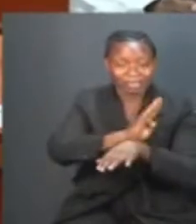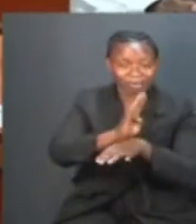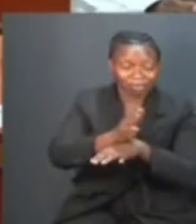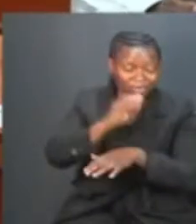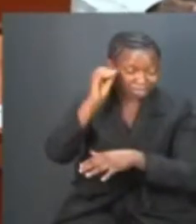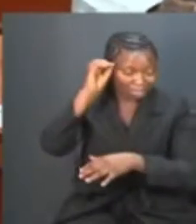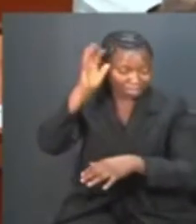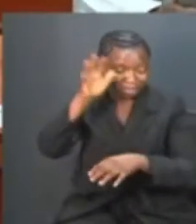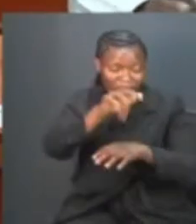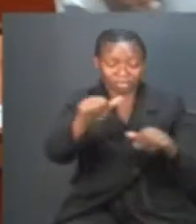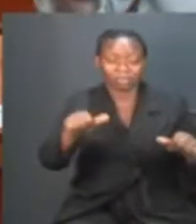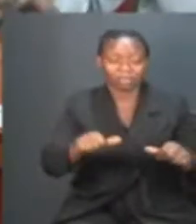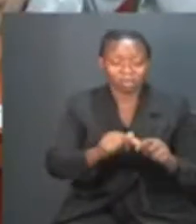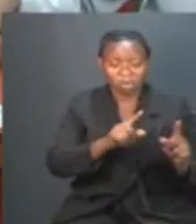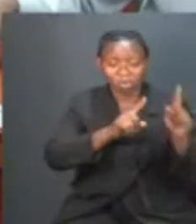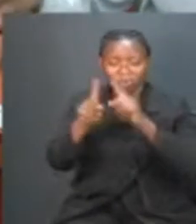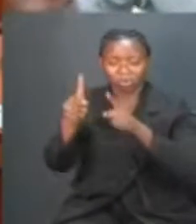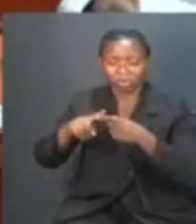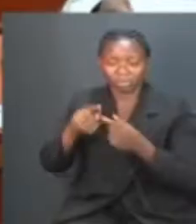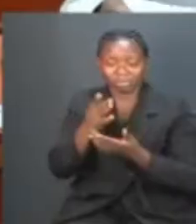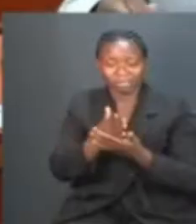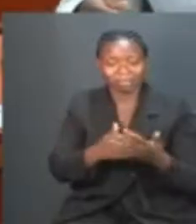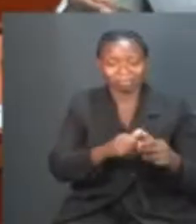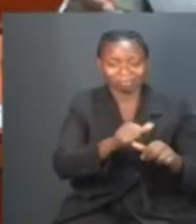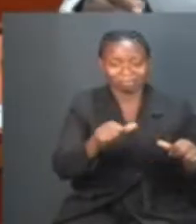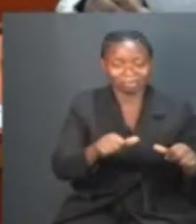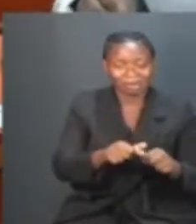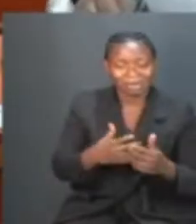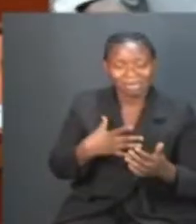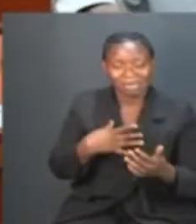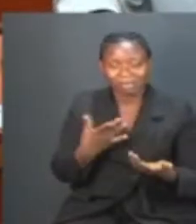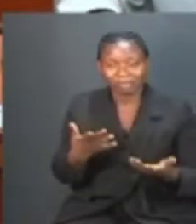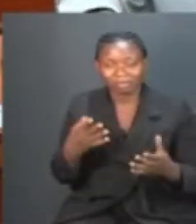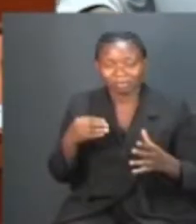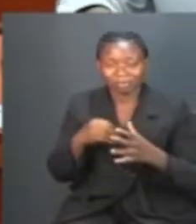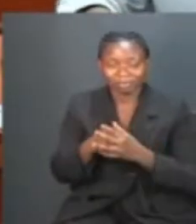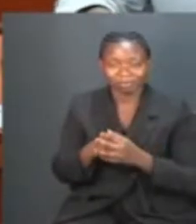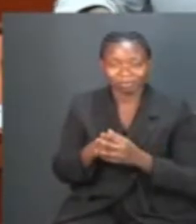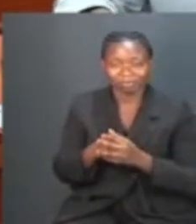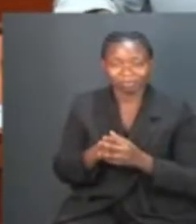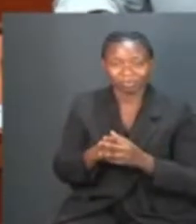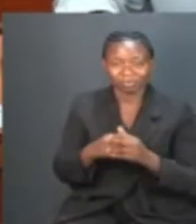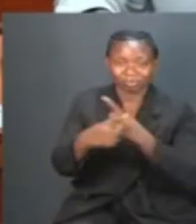sector. You go to some jurisdictions like in Austria.